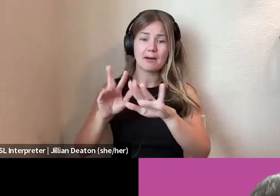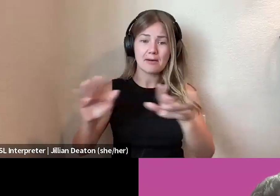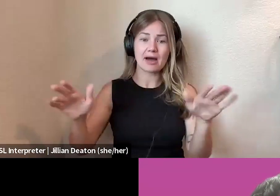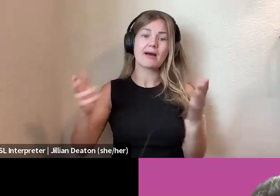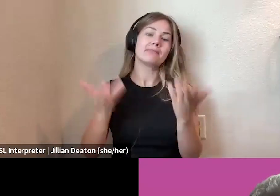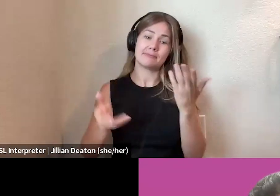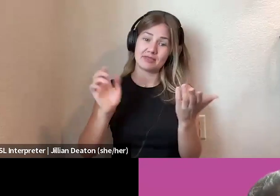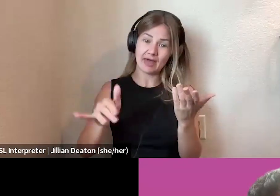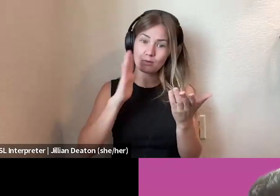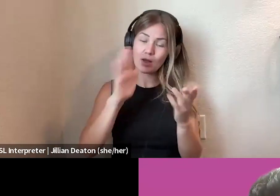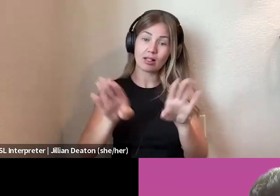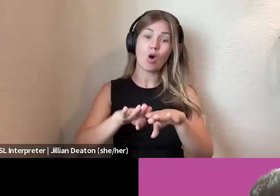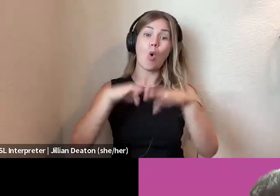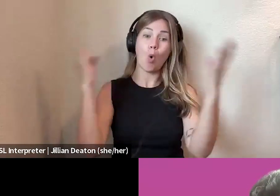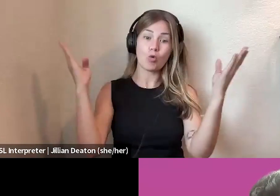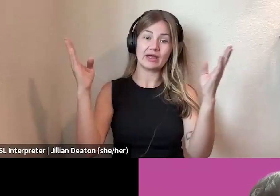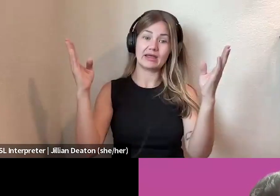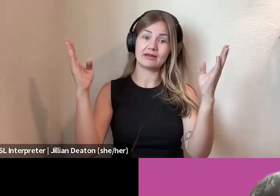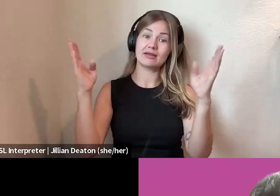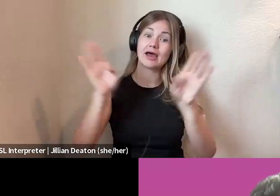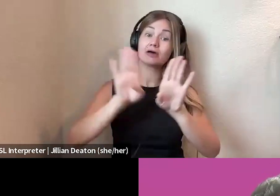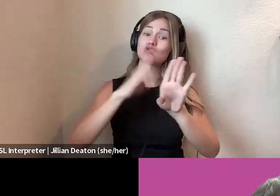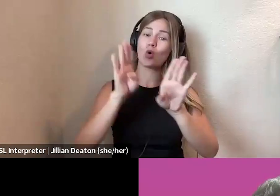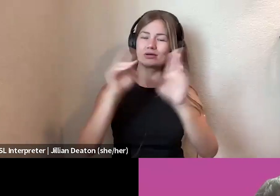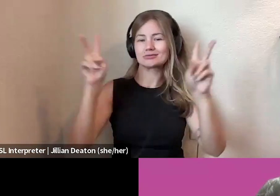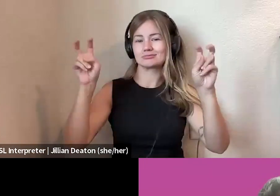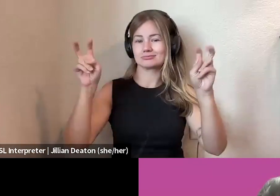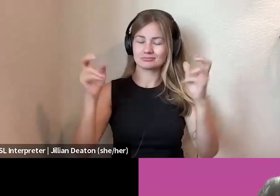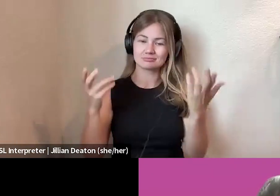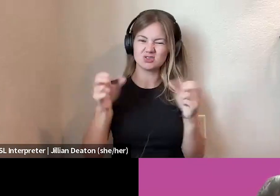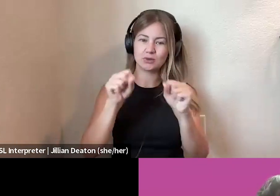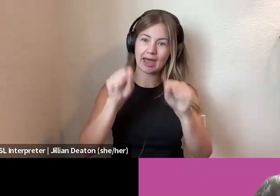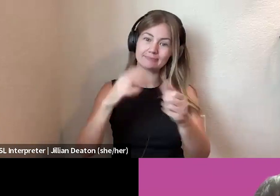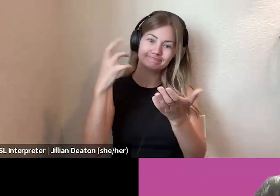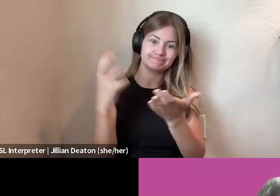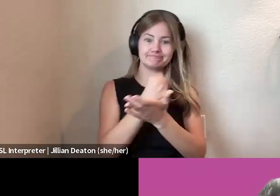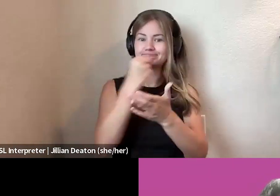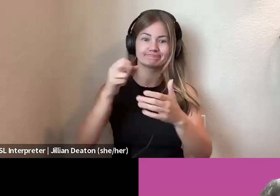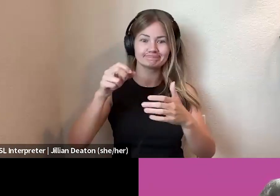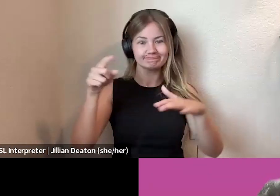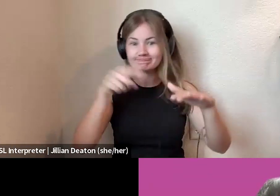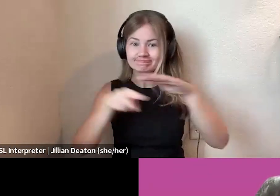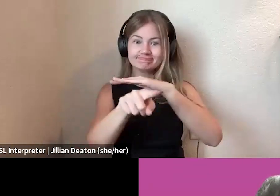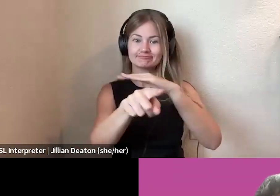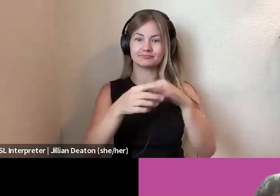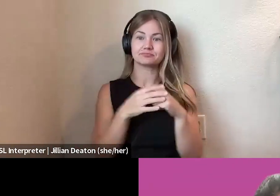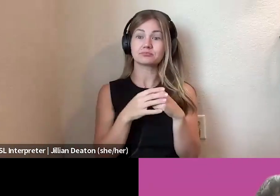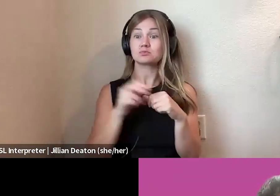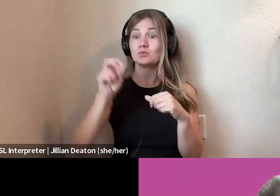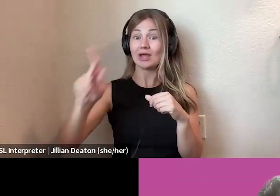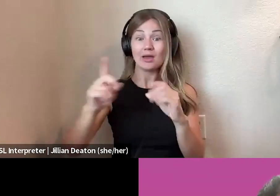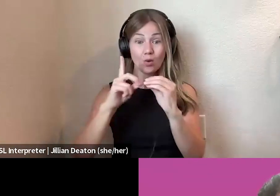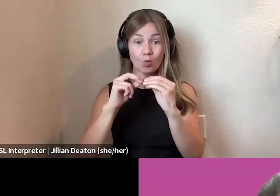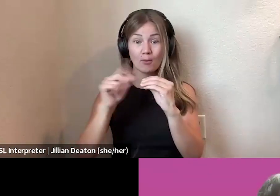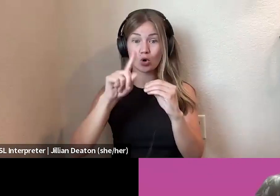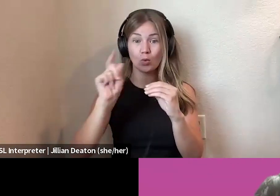up some doors that you could walk through. Absolutely. That, okay. Okay, so one more question here we have.